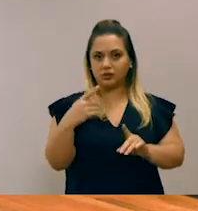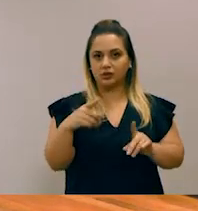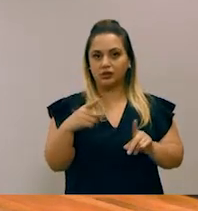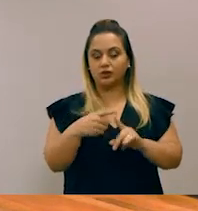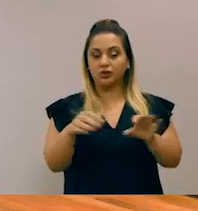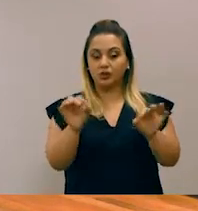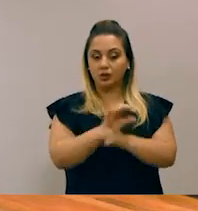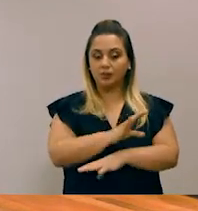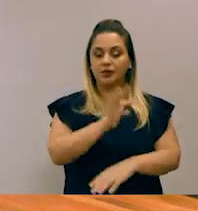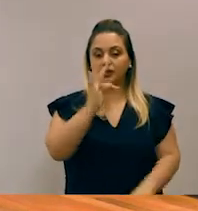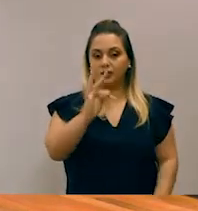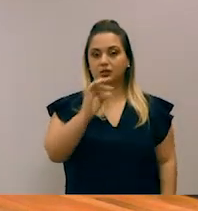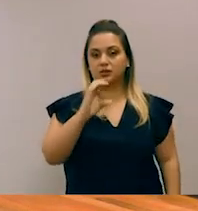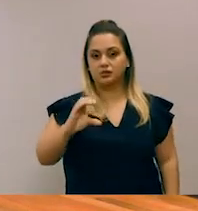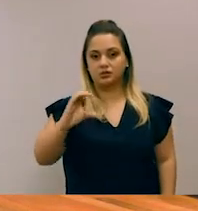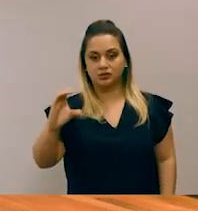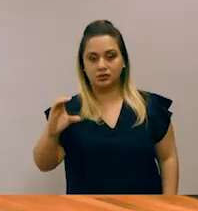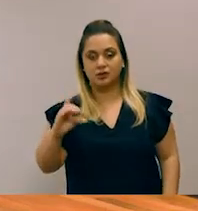I did my